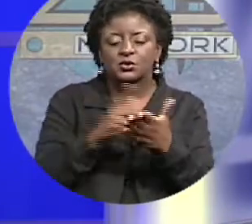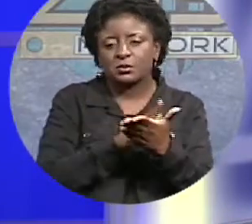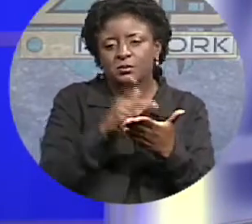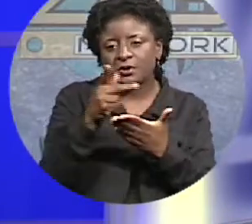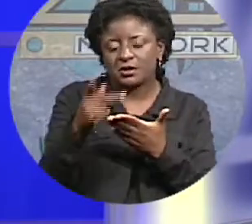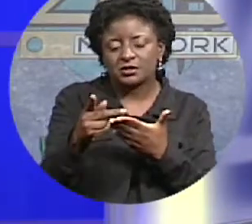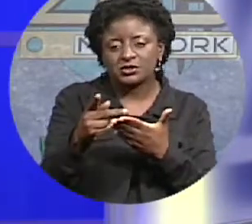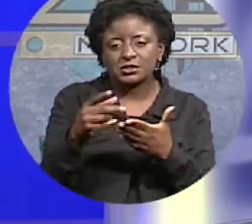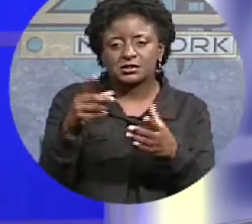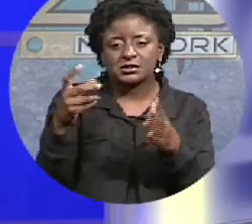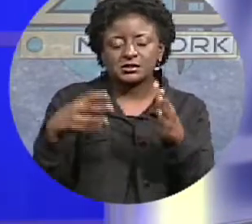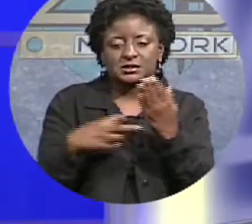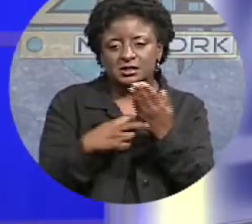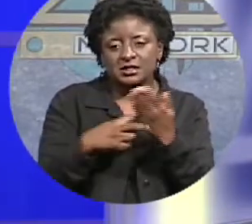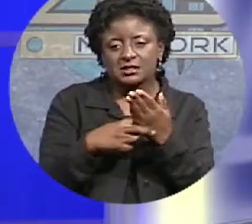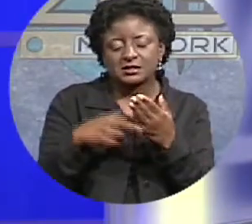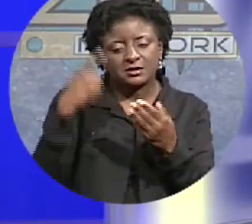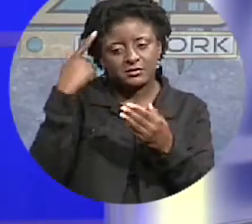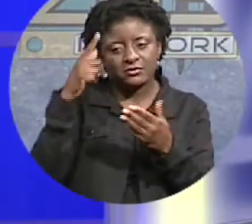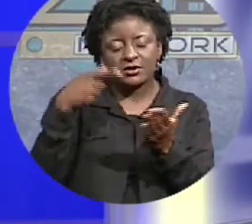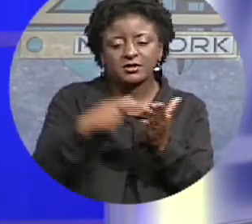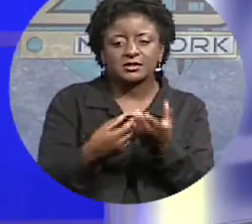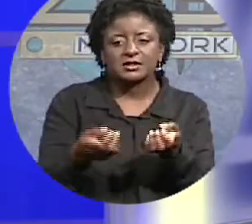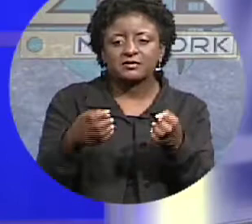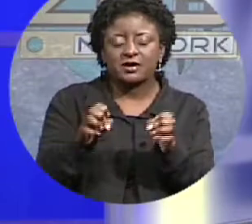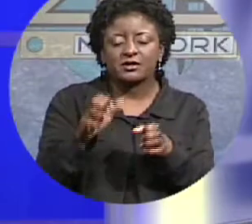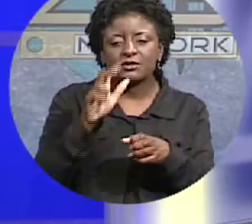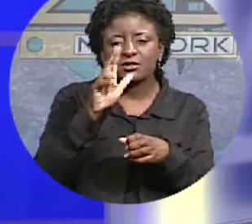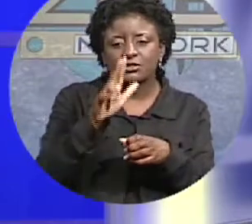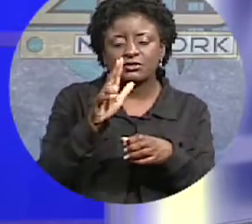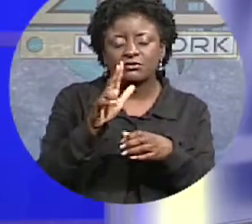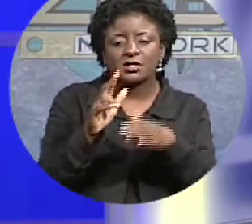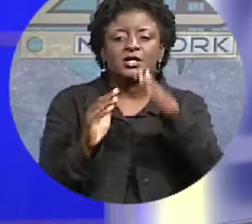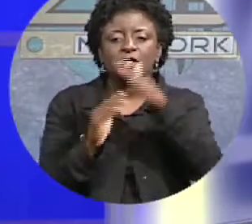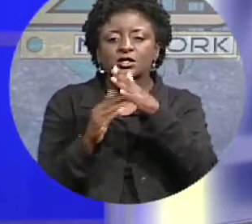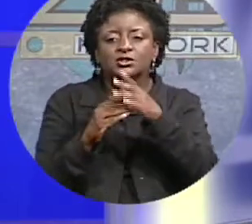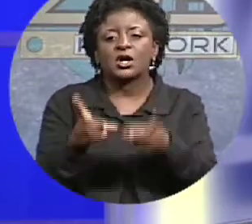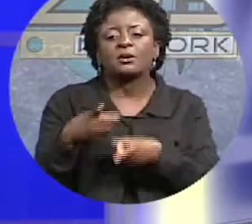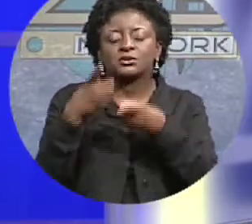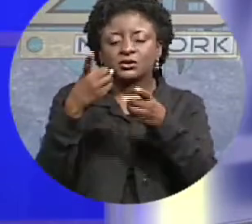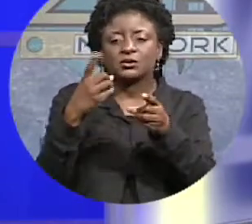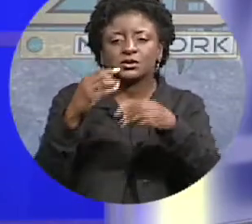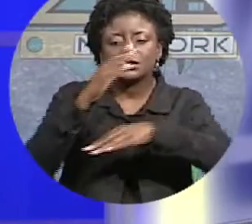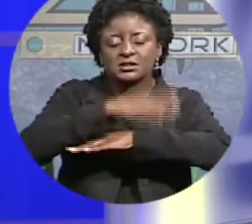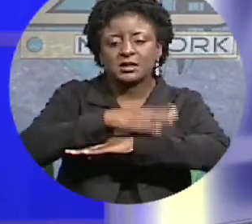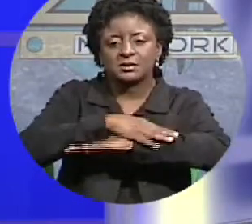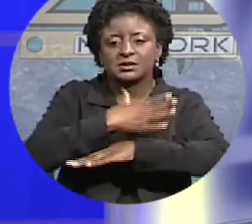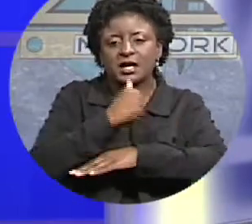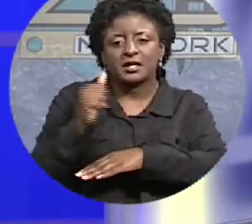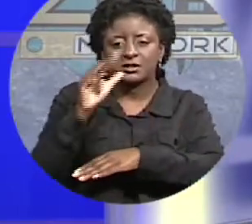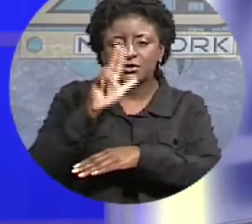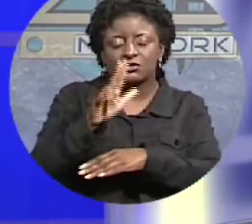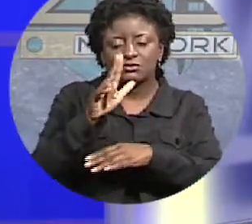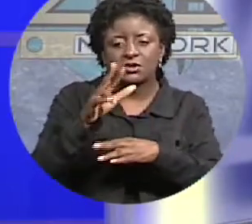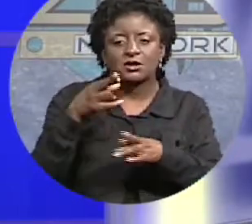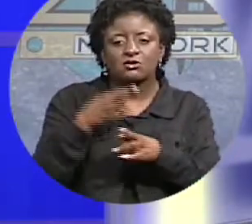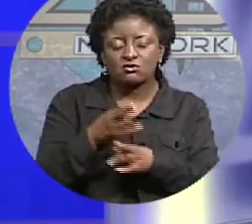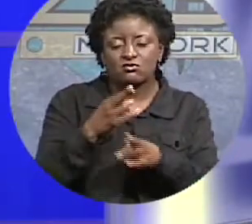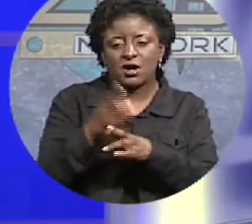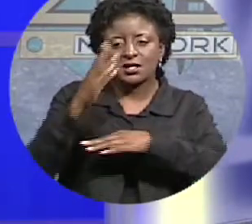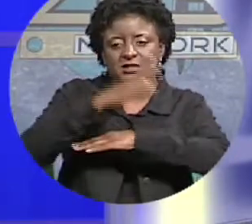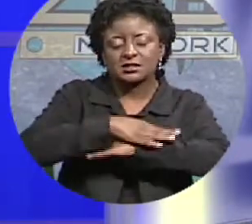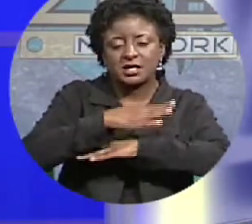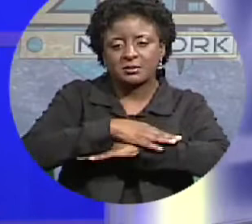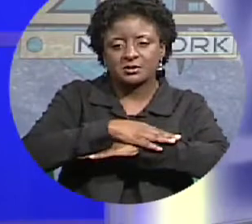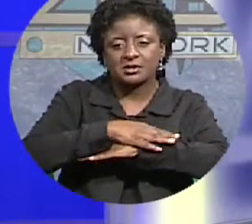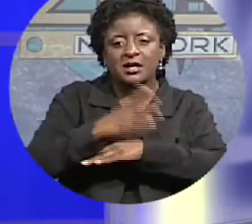organization's fundraising calendar. Three platinum tables and two regular tables are up for grabs at the event themed Rhapsody in